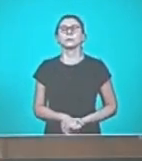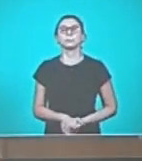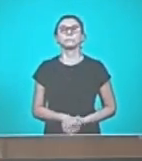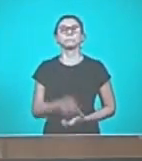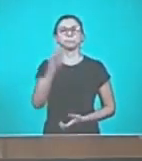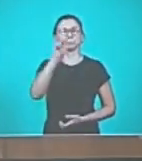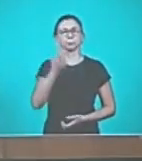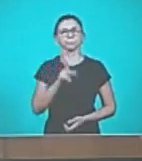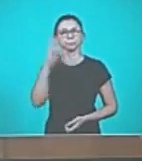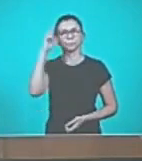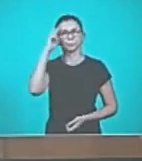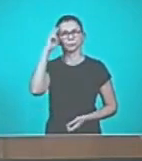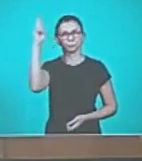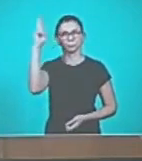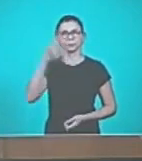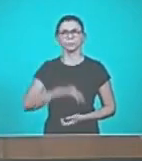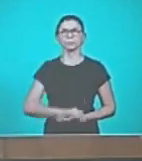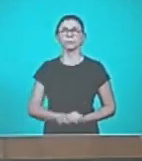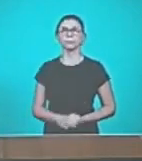Very well, my brethren, peace of the Lord.